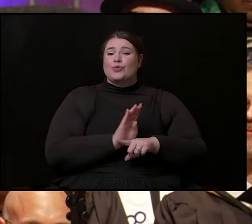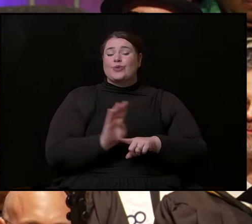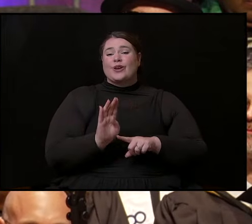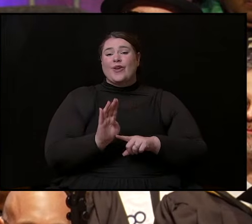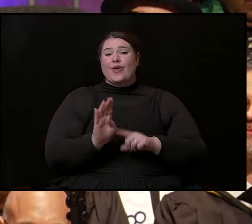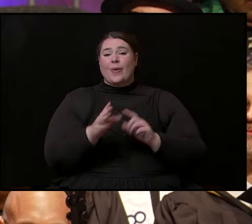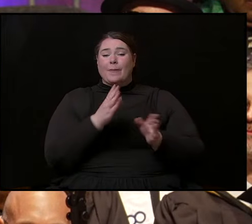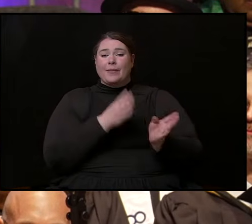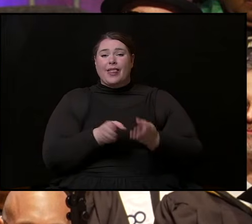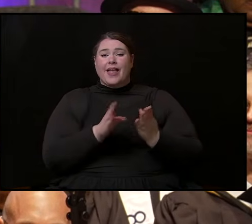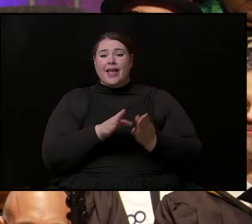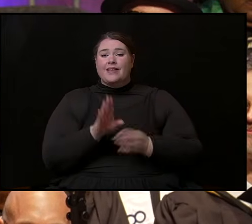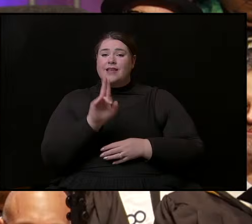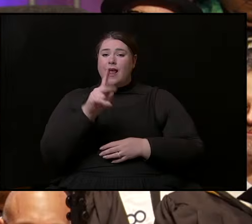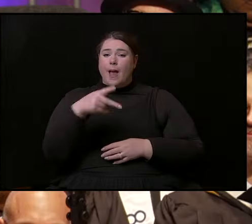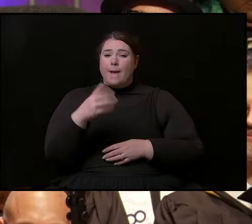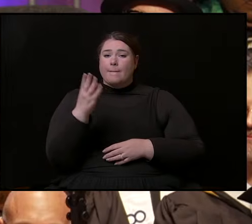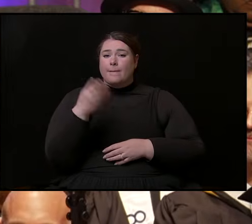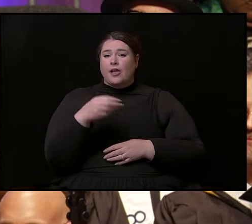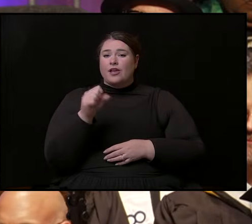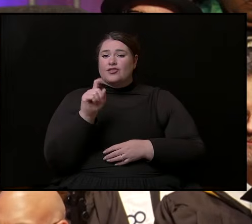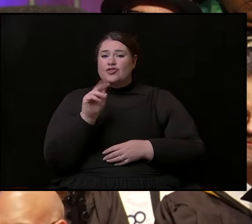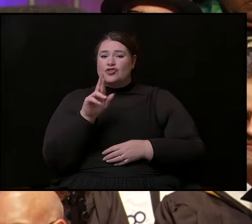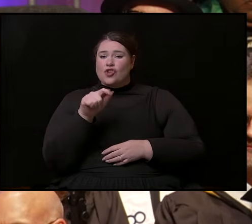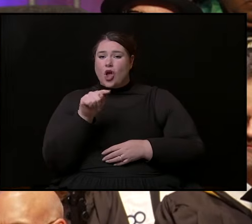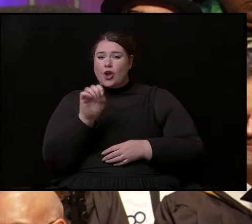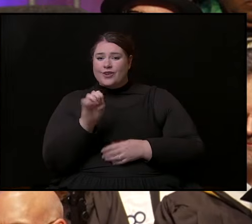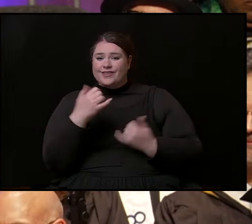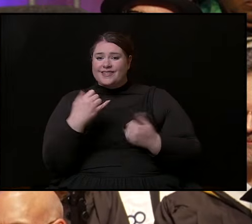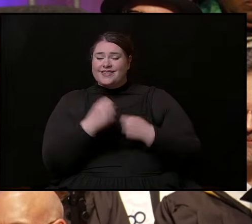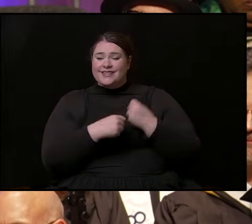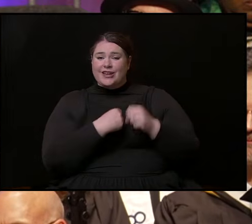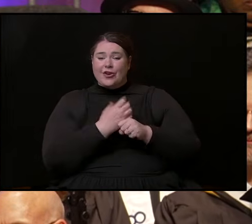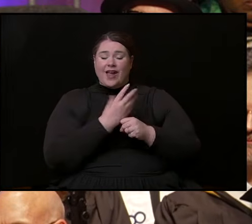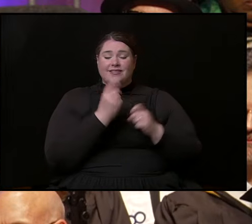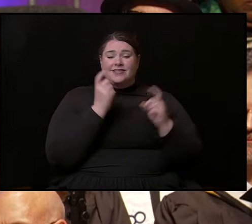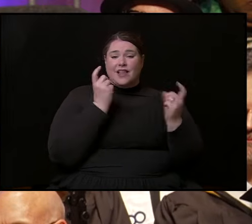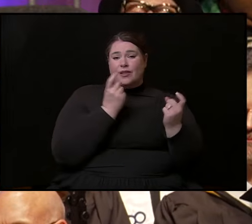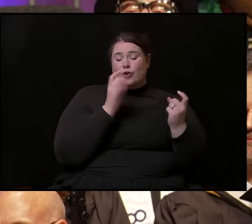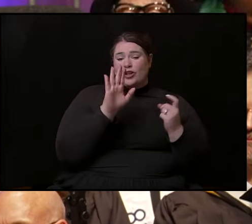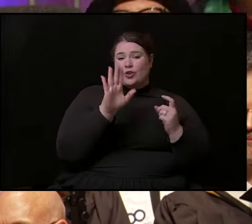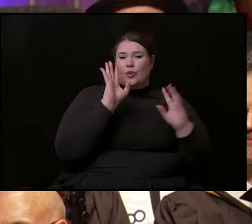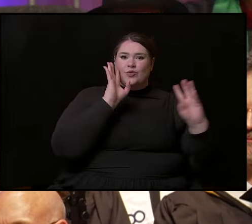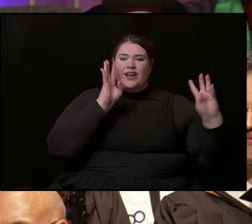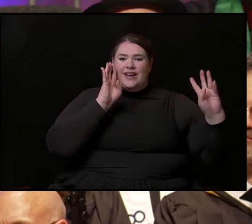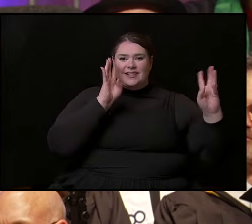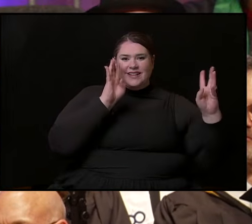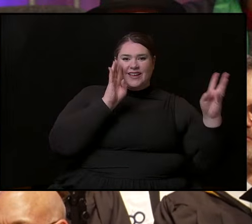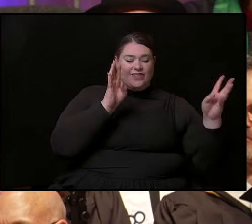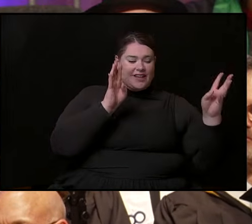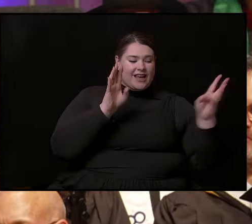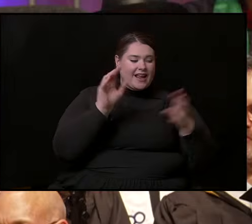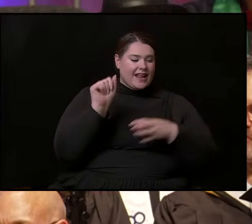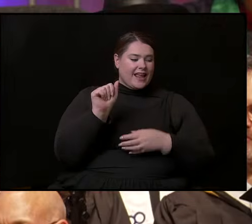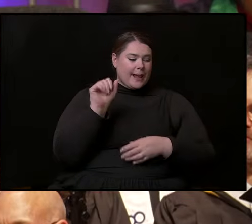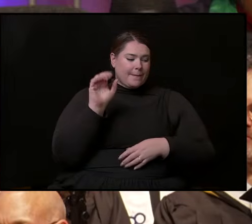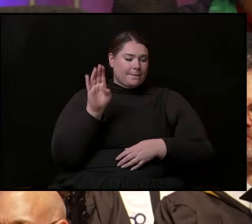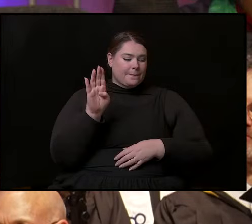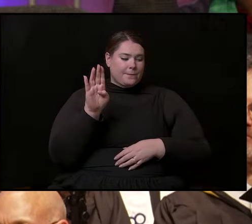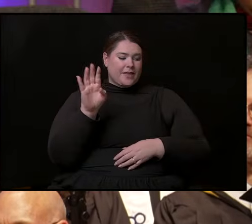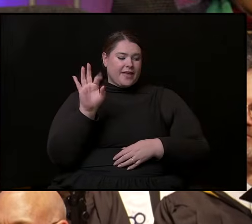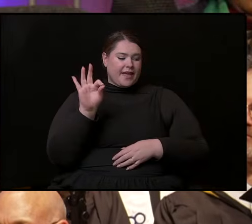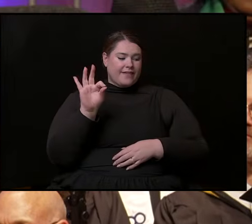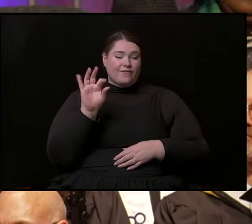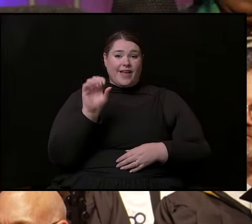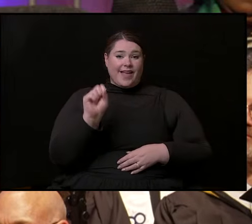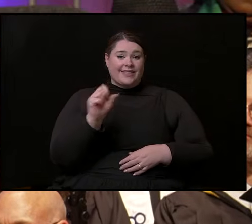truly fabulous. And celebrating your creativity at the multimedia event and ABFS, seeing your